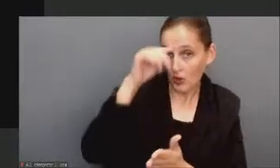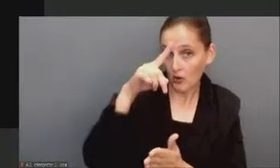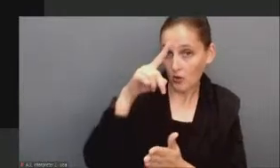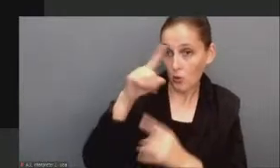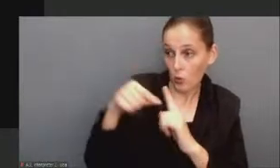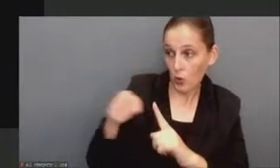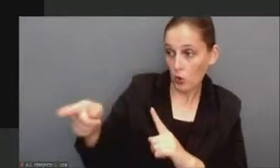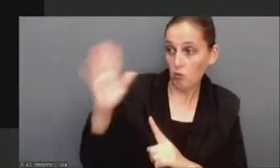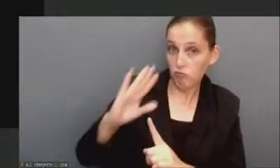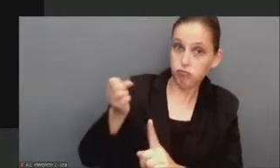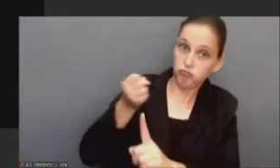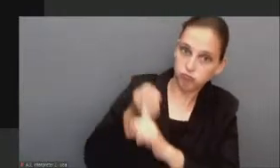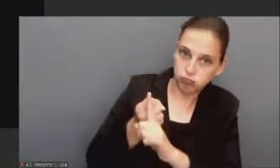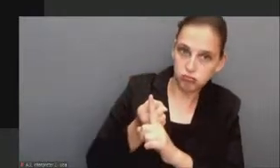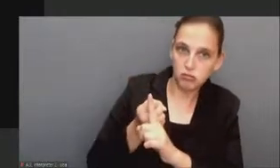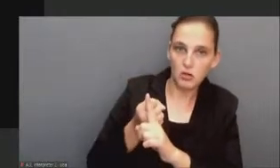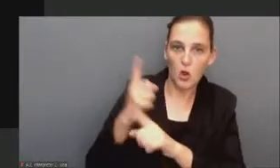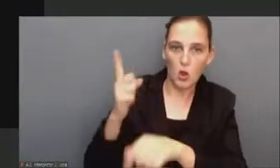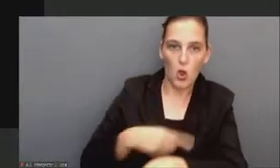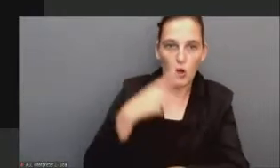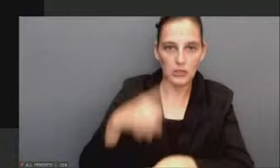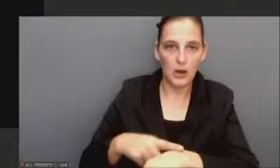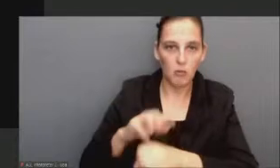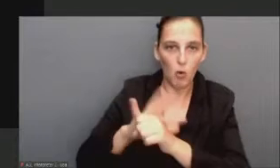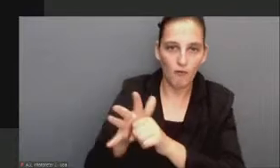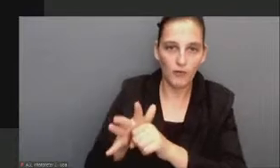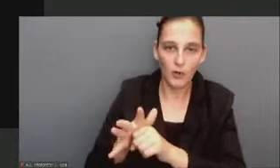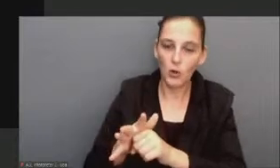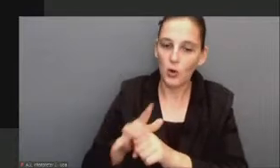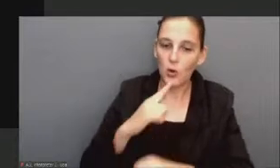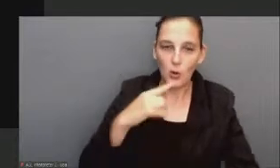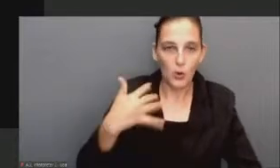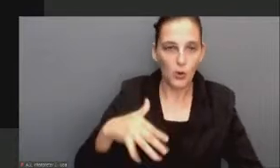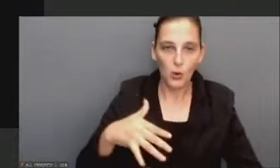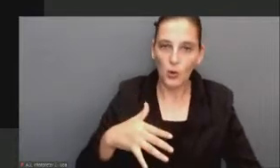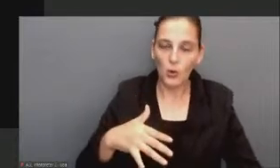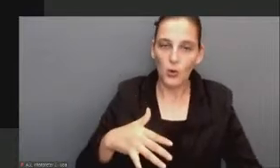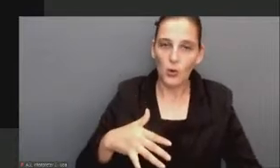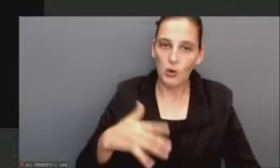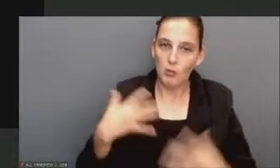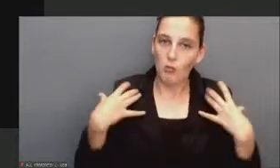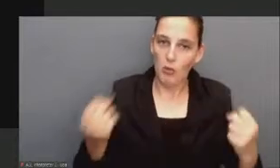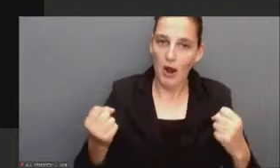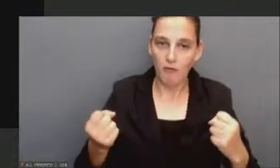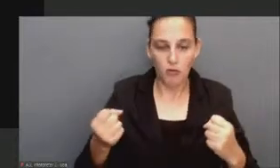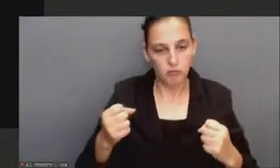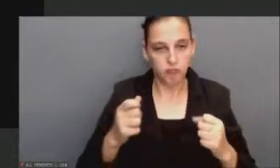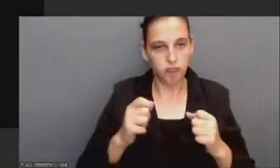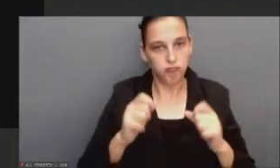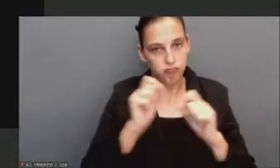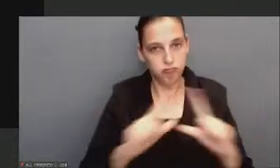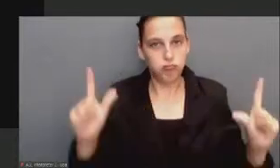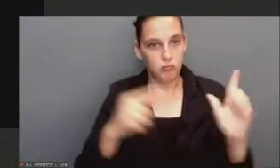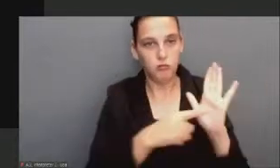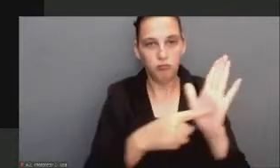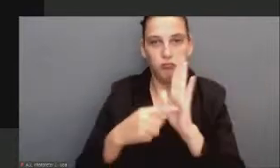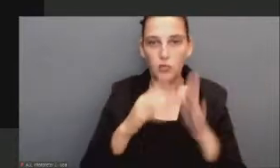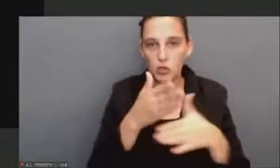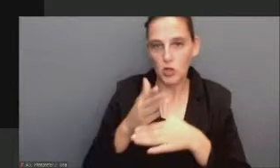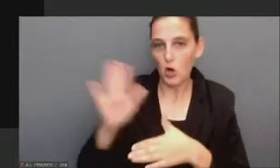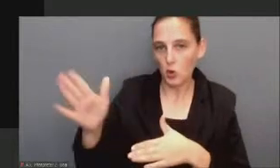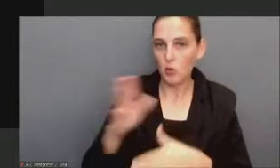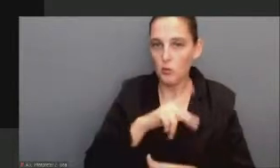with long COVID. It takes a lot to come into a public venue and share something so personal and intimate. So we deeply appreciate